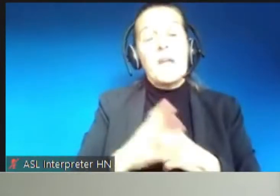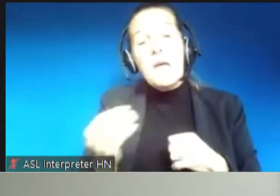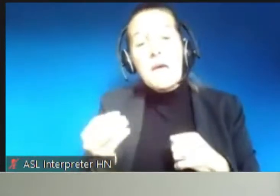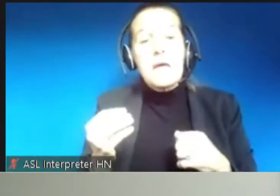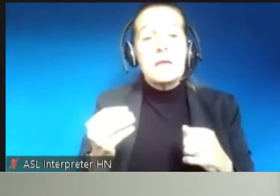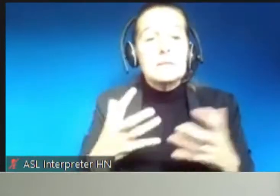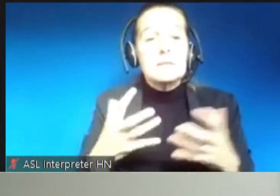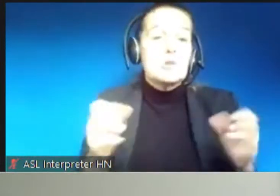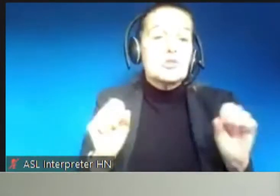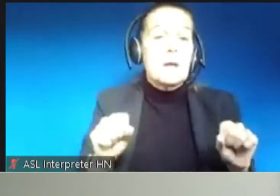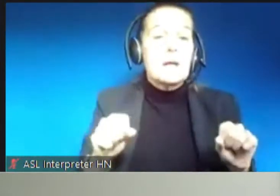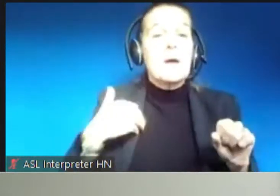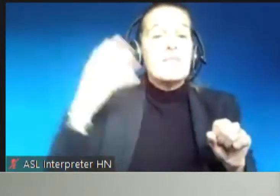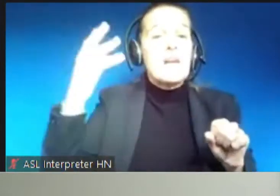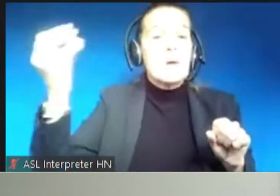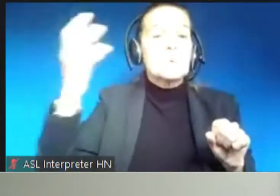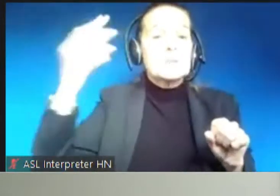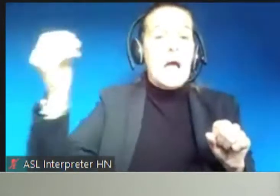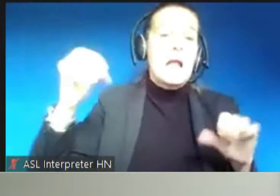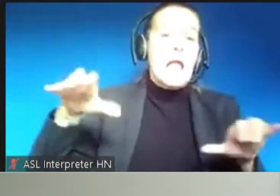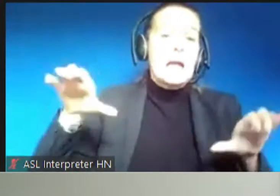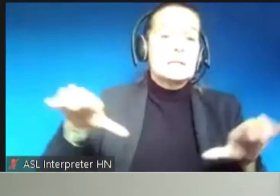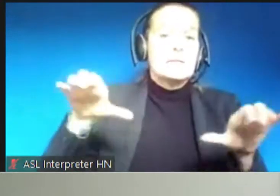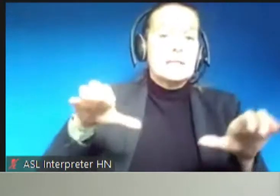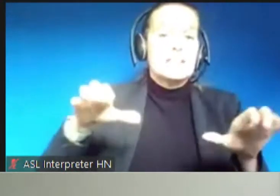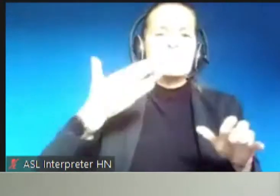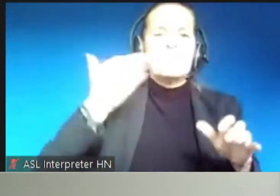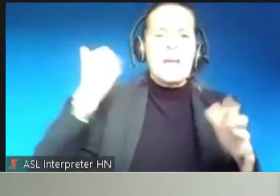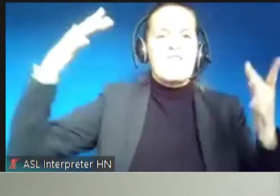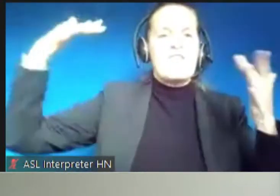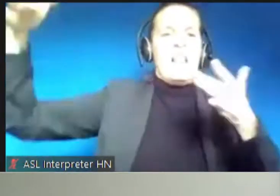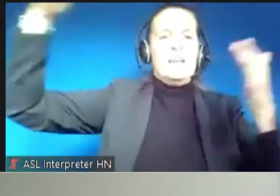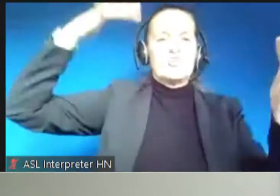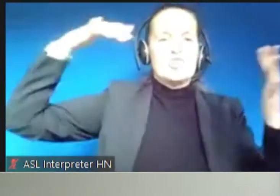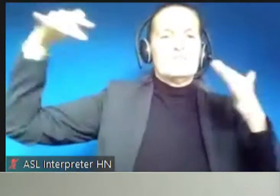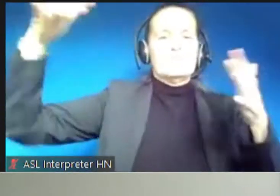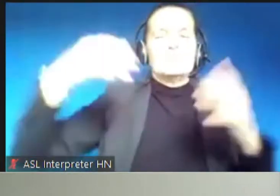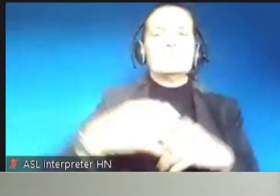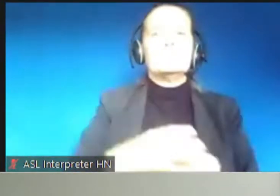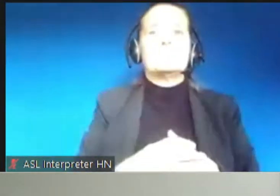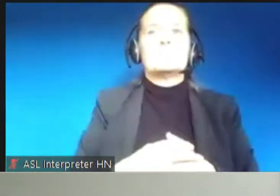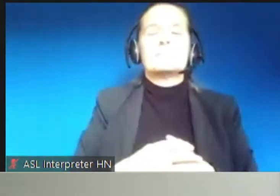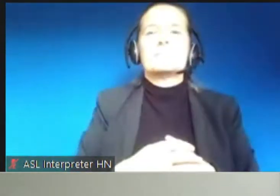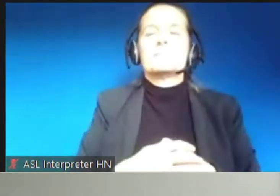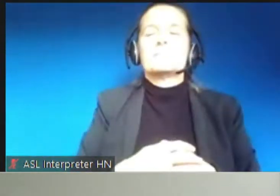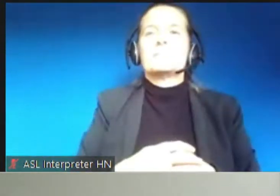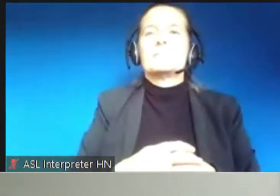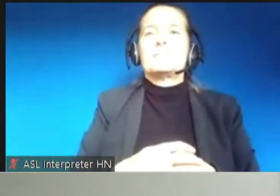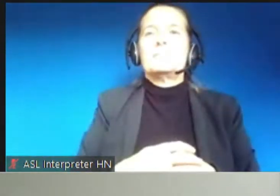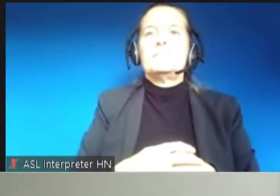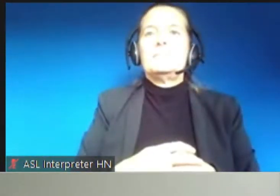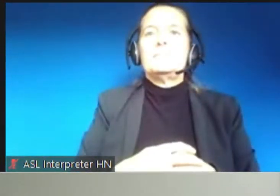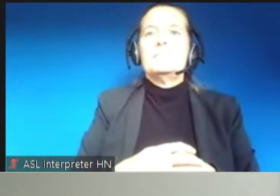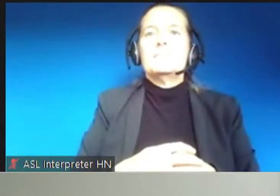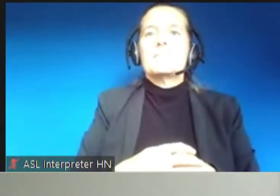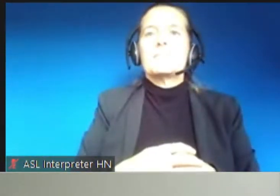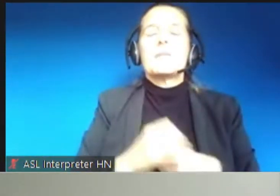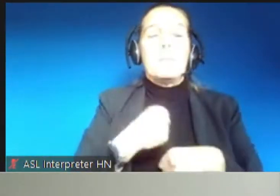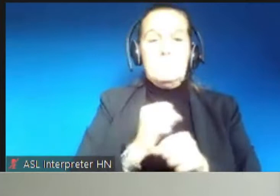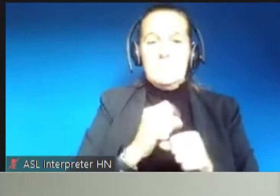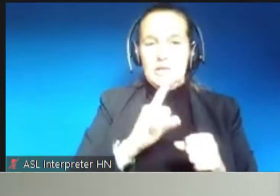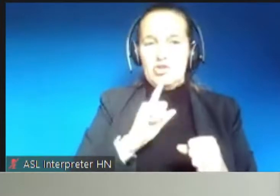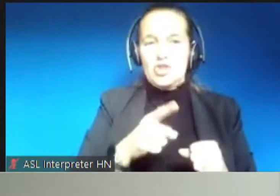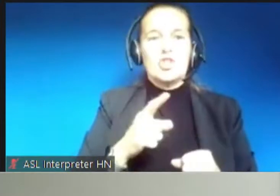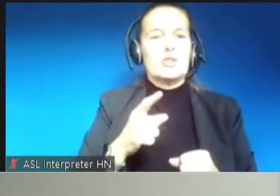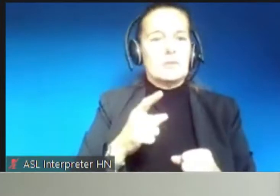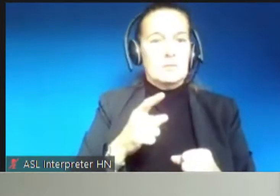outside activities because the ventilation is better. Make sure that you are getting vaccinated as